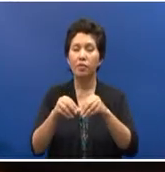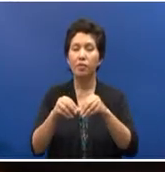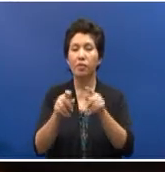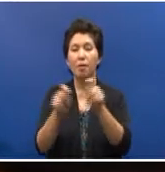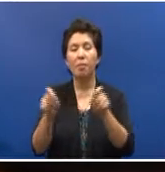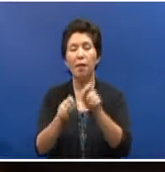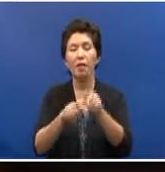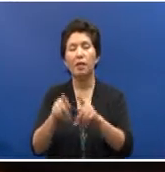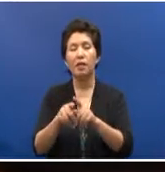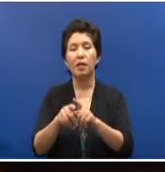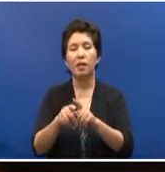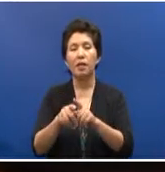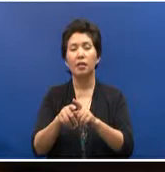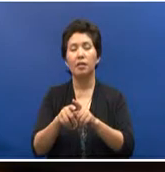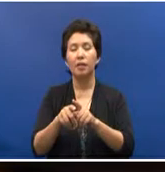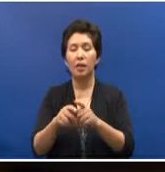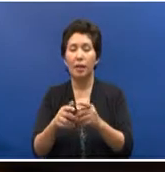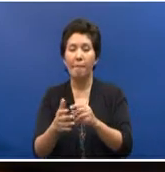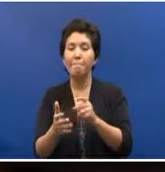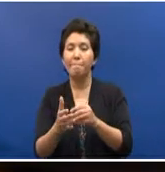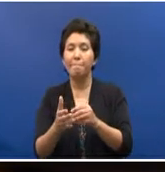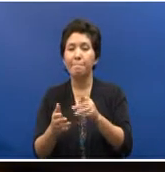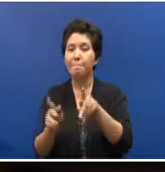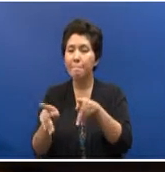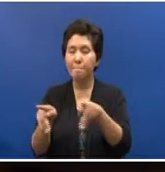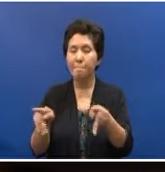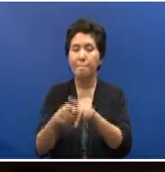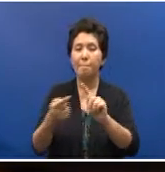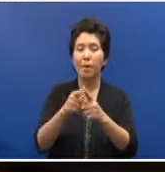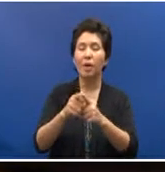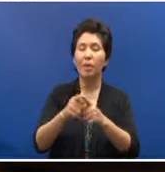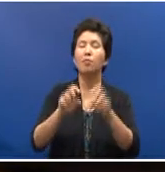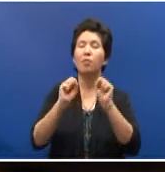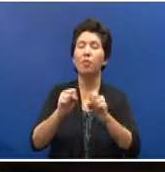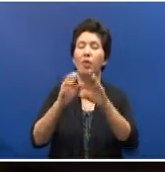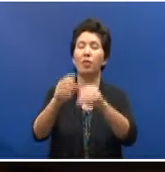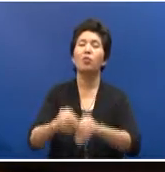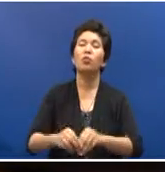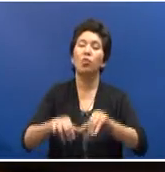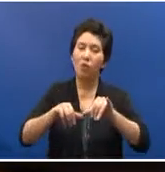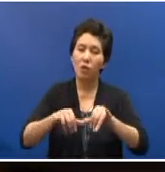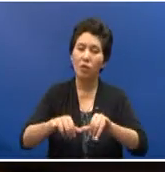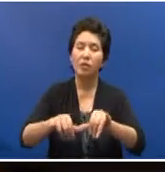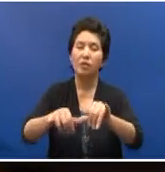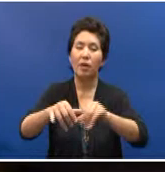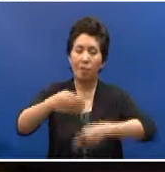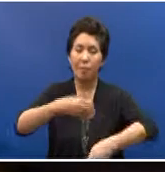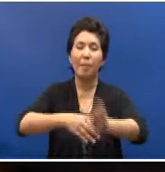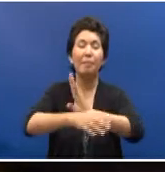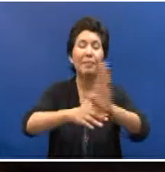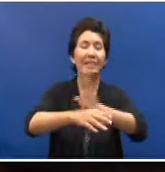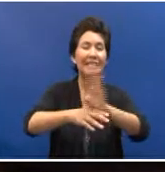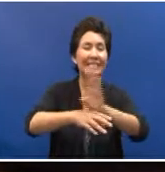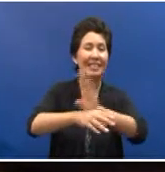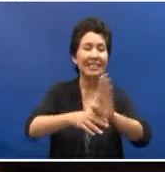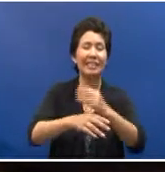relationship enjoyed by the trading partners and their willingness to continue trading with each other. Okay,